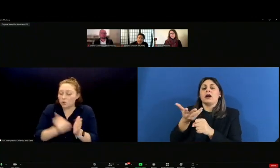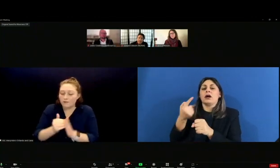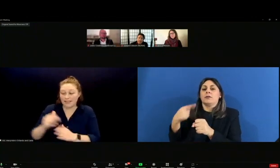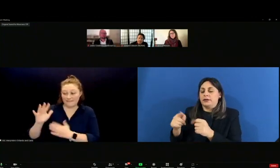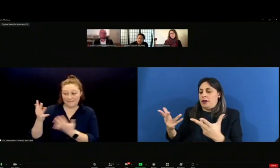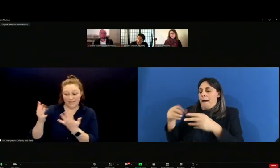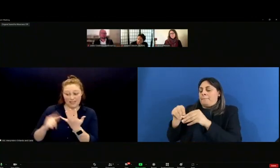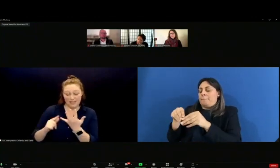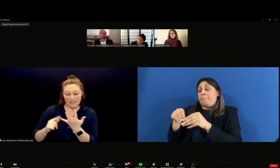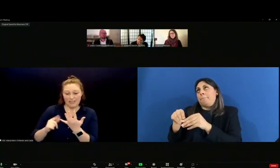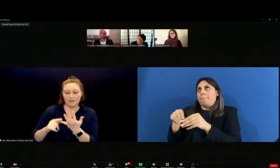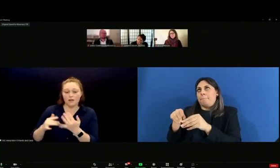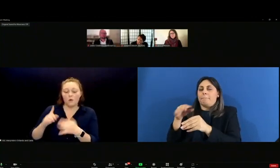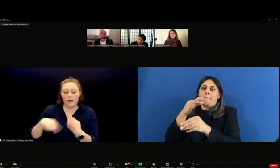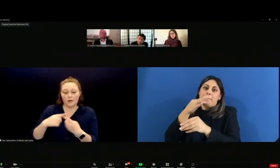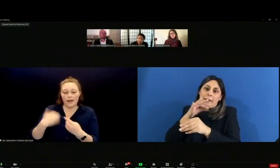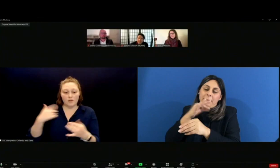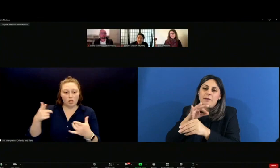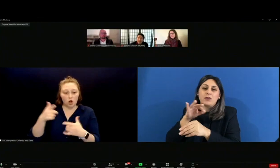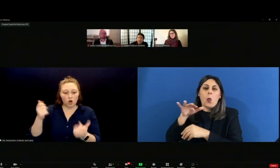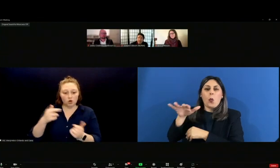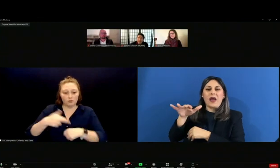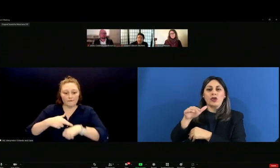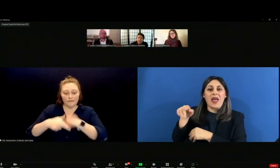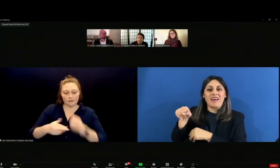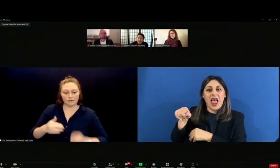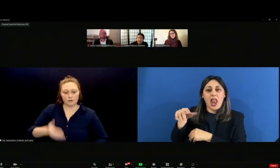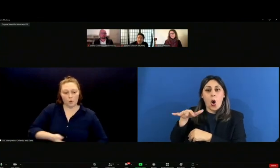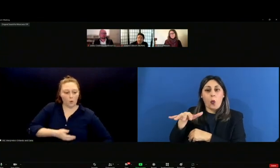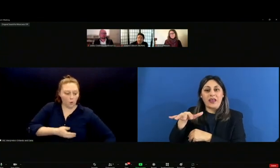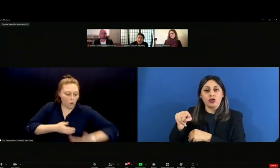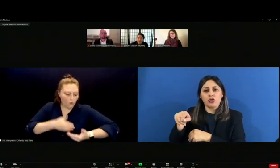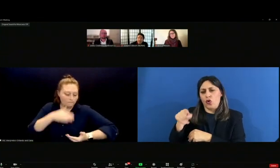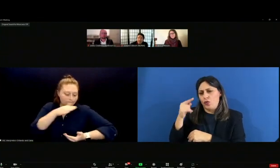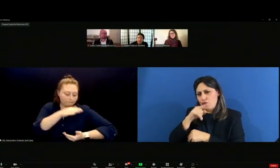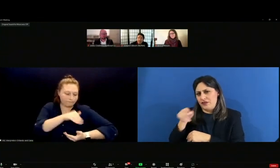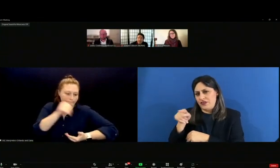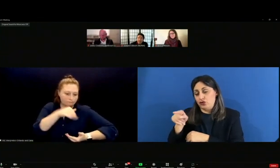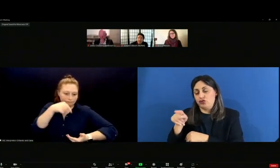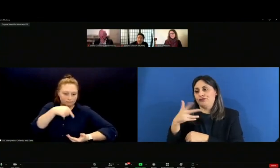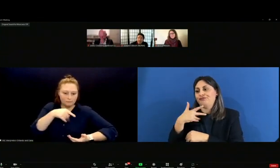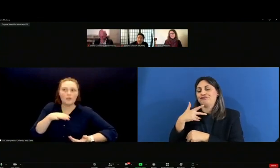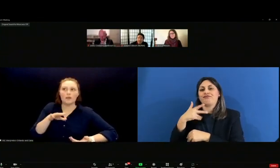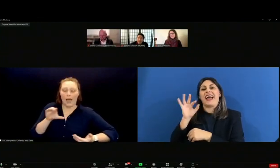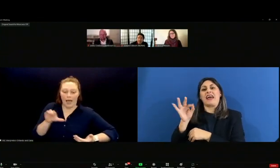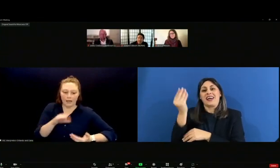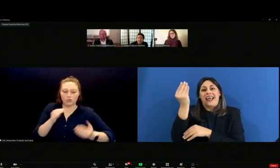is a larger referent who holds and pets the smaller referent, and the smaller referent is doing action in return,